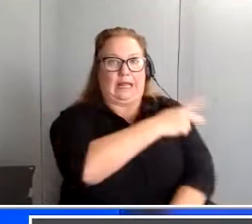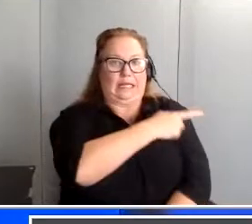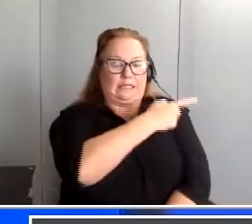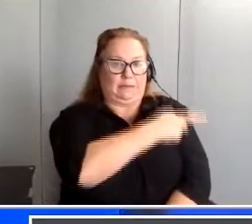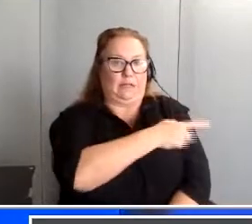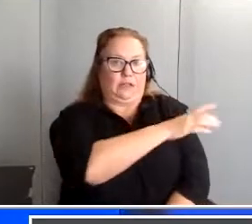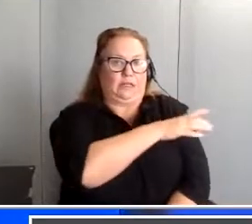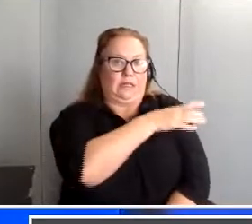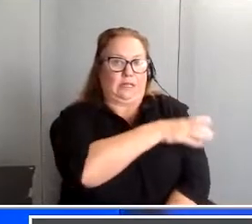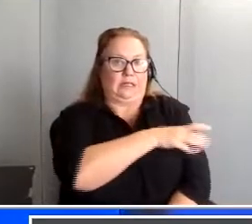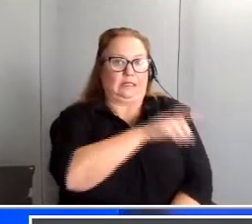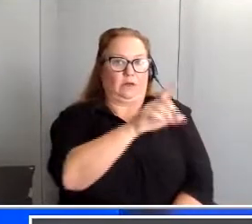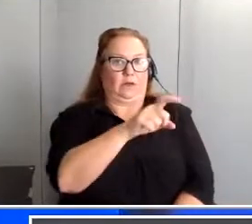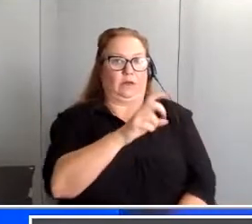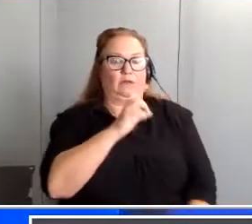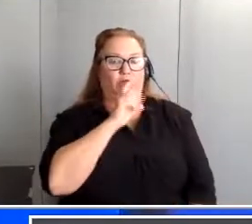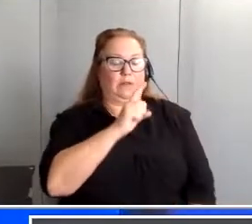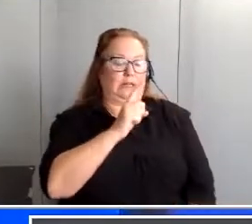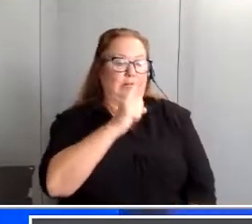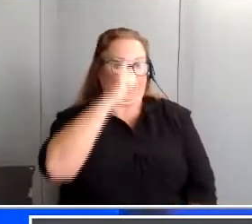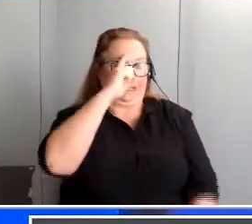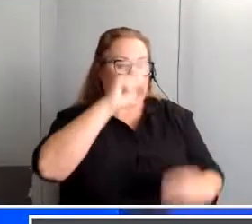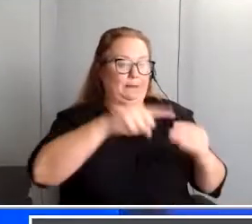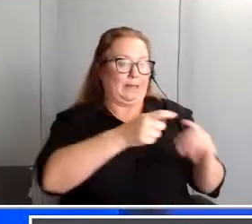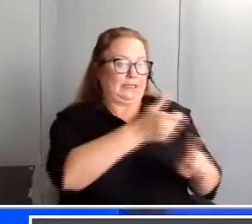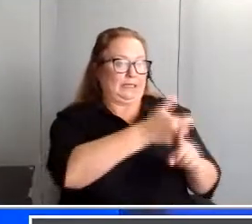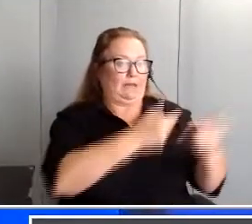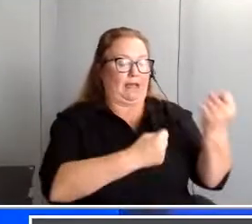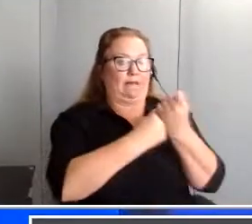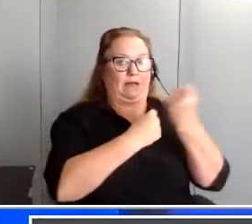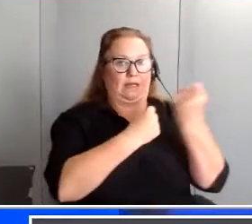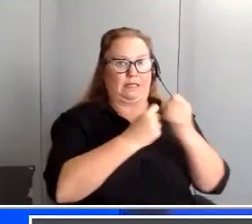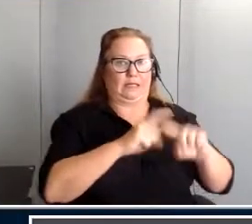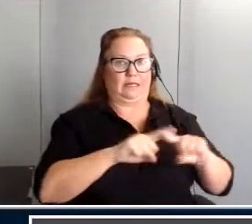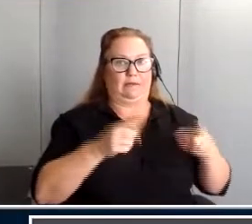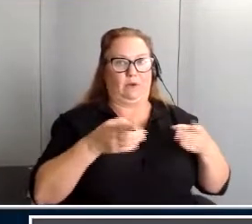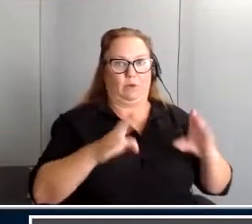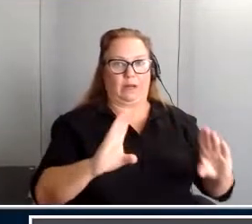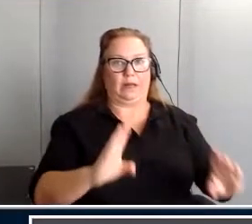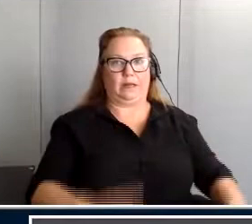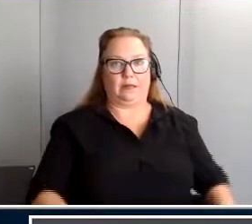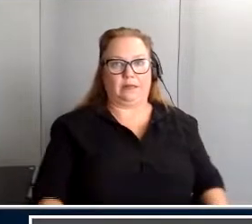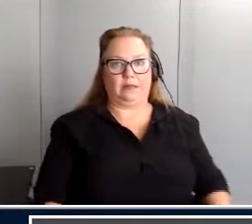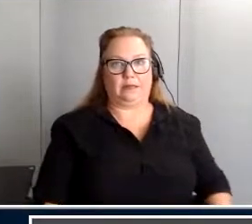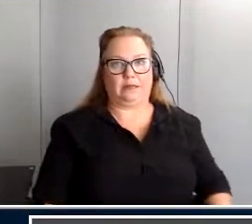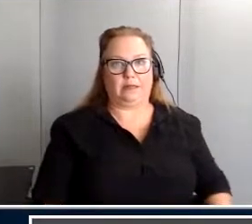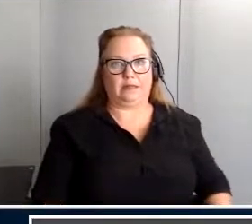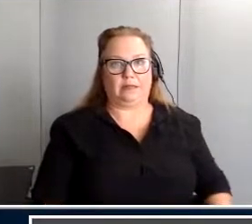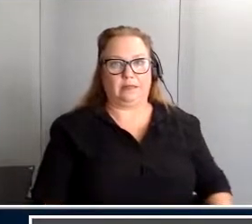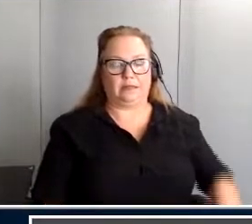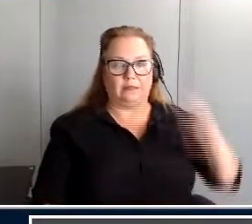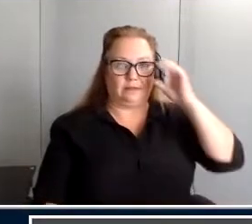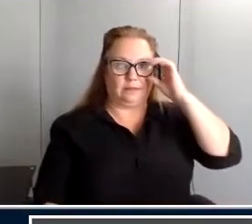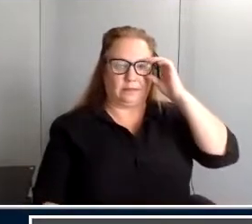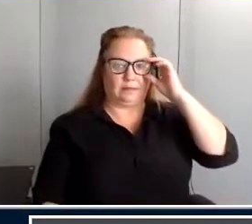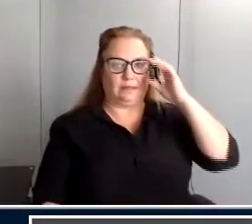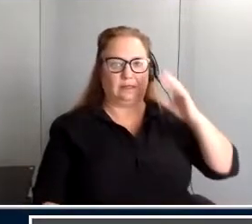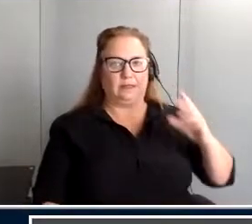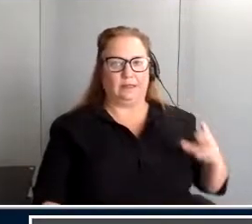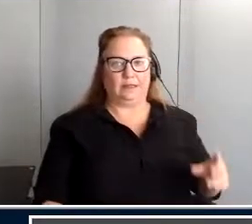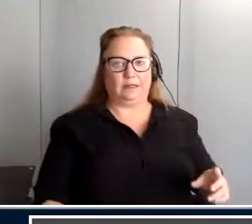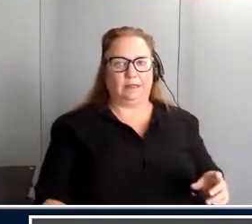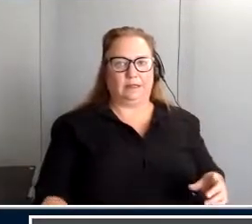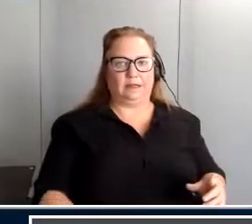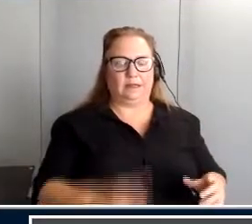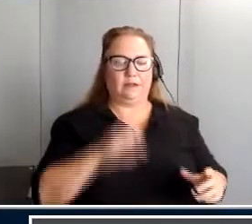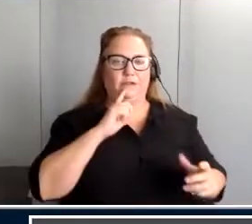need to really think about self-advocacy in a different way. Wow, I was going to say, there's nothing else we could say. You've just now turned